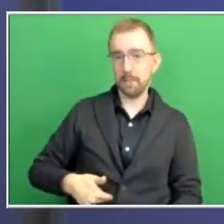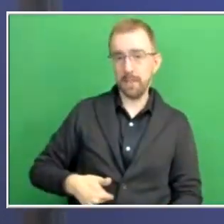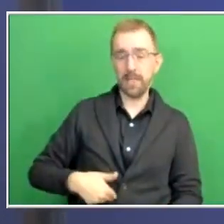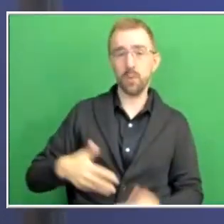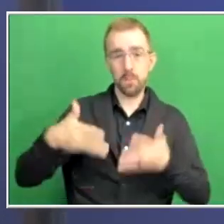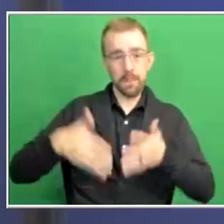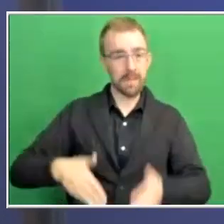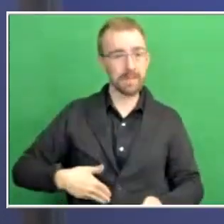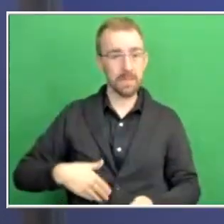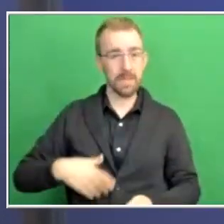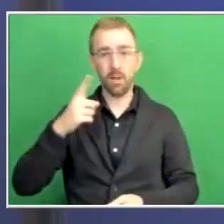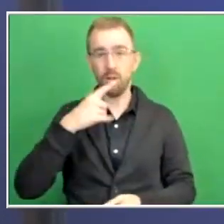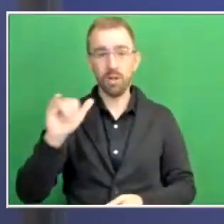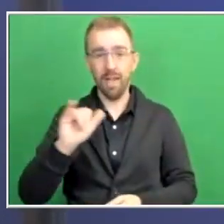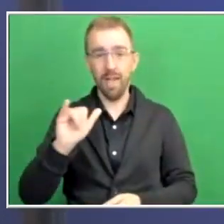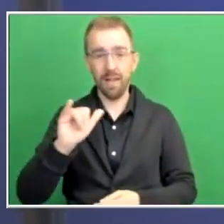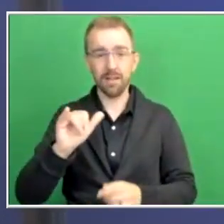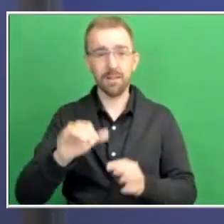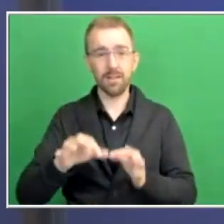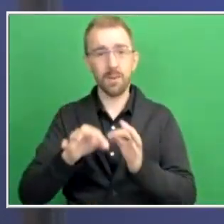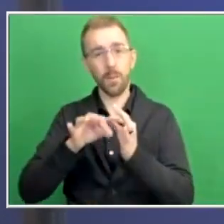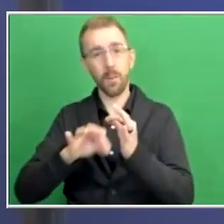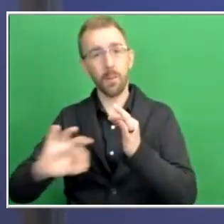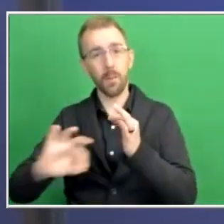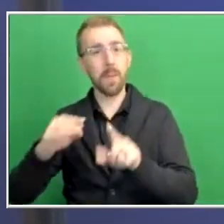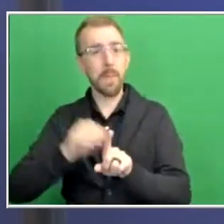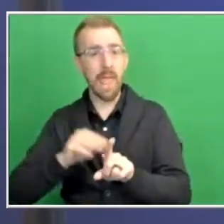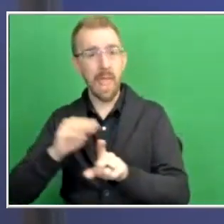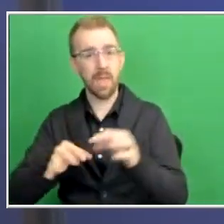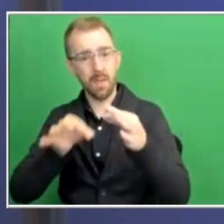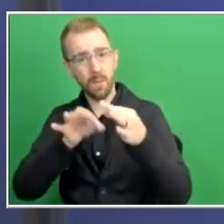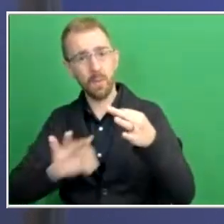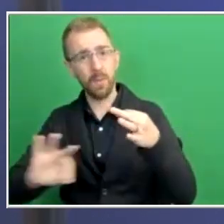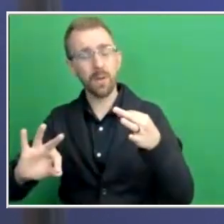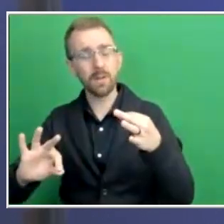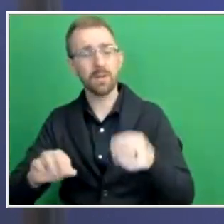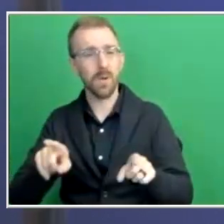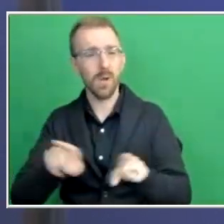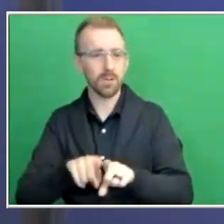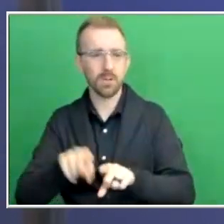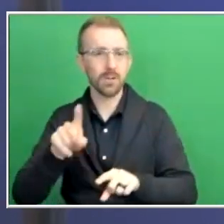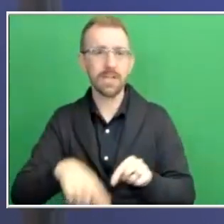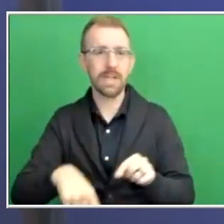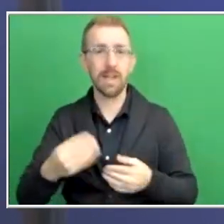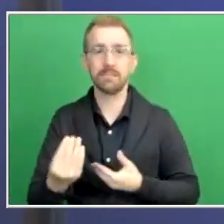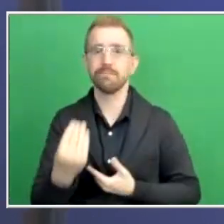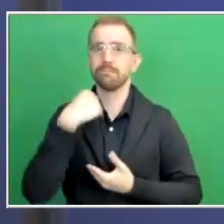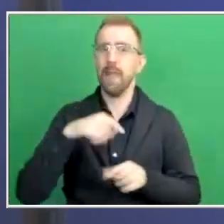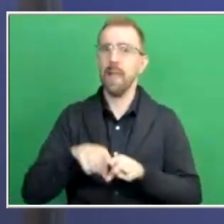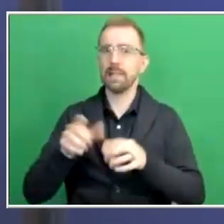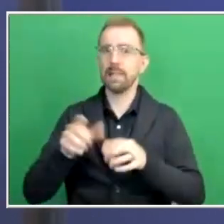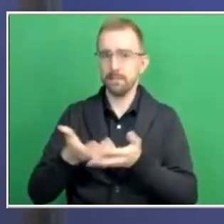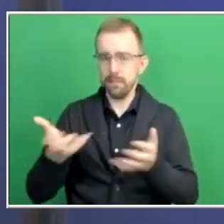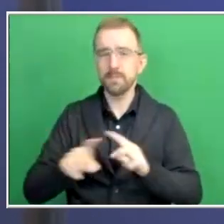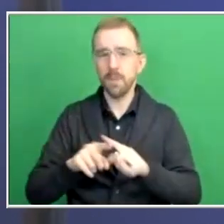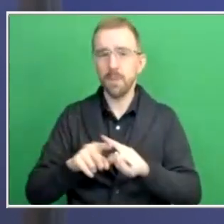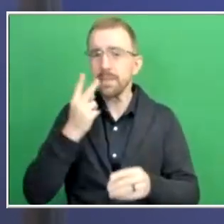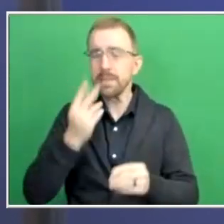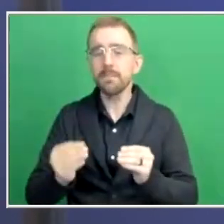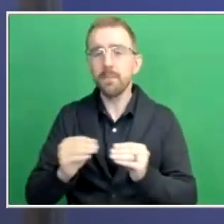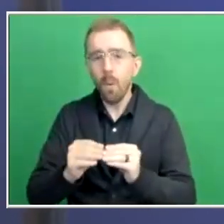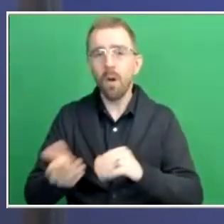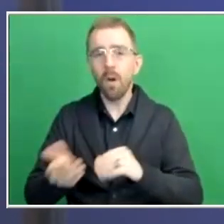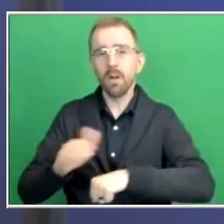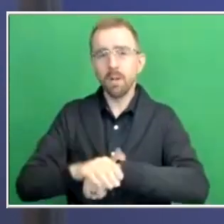ends up looking like a long, skinny banana. And so it also, you can't take in as much, but we see, again, more increase in the